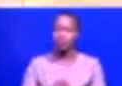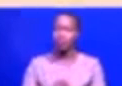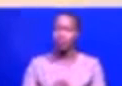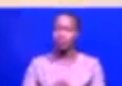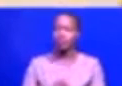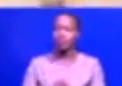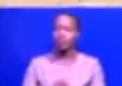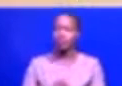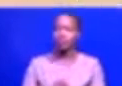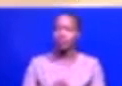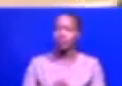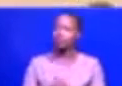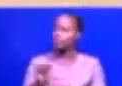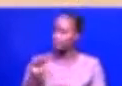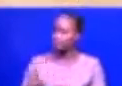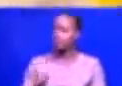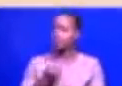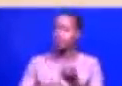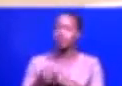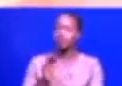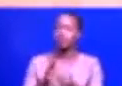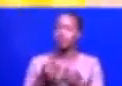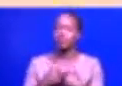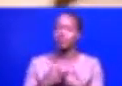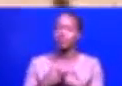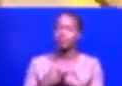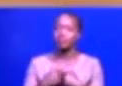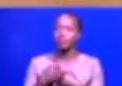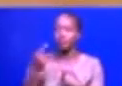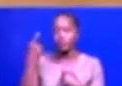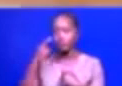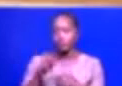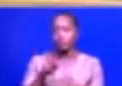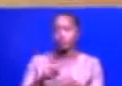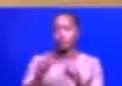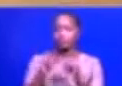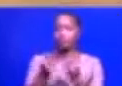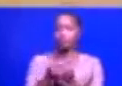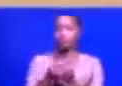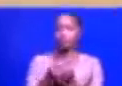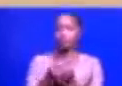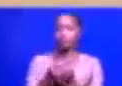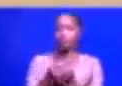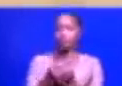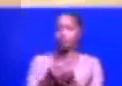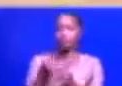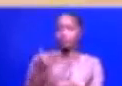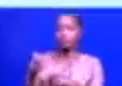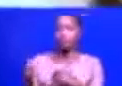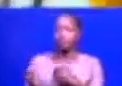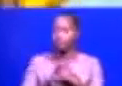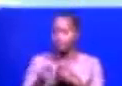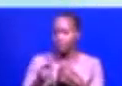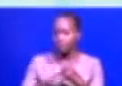Yes, we have quite a few activities lined up for the national teams. This next month in June,